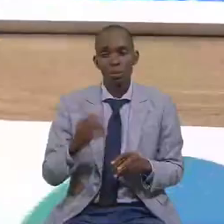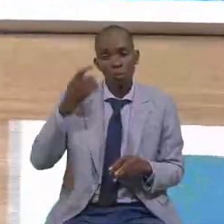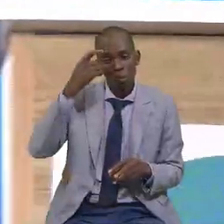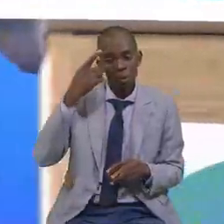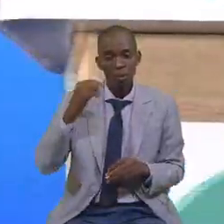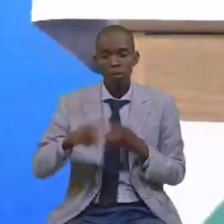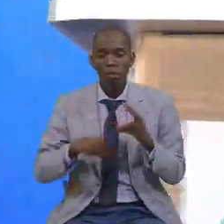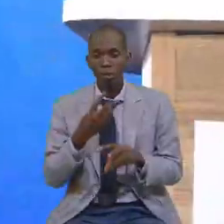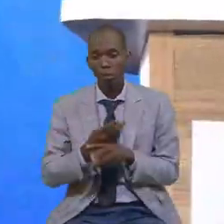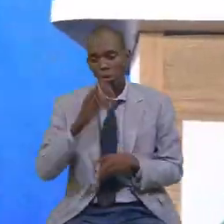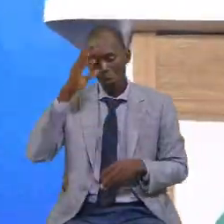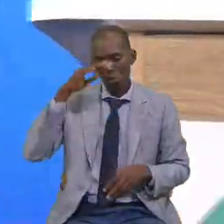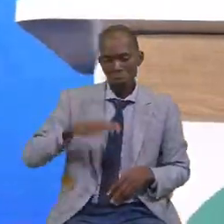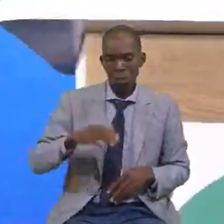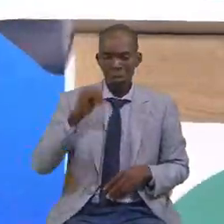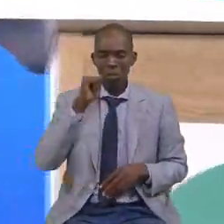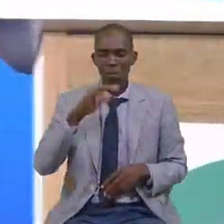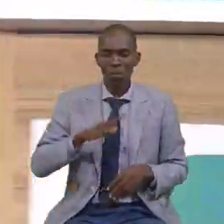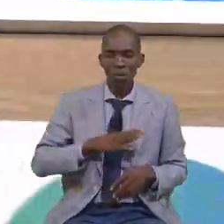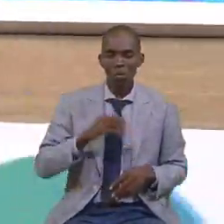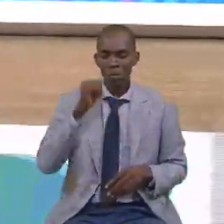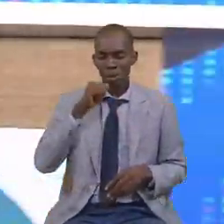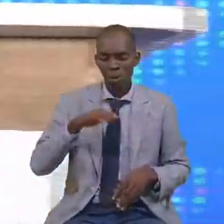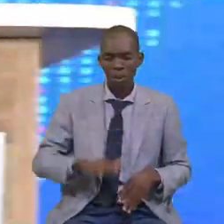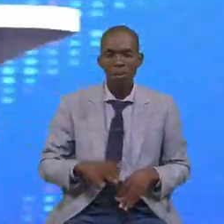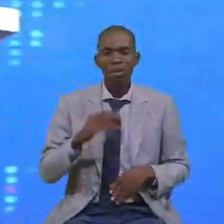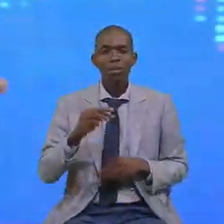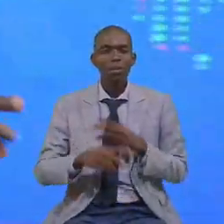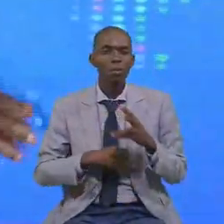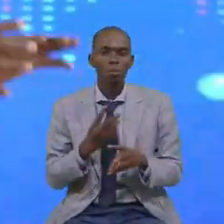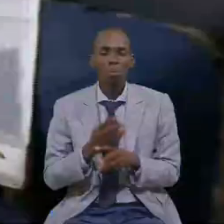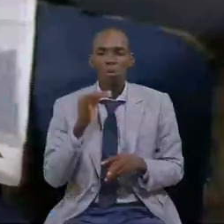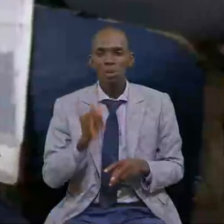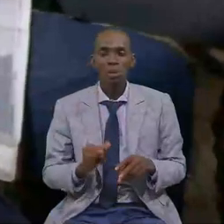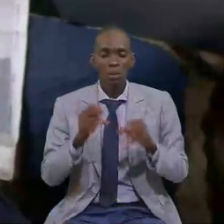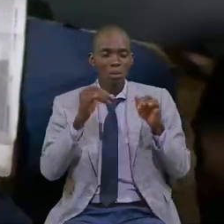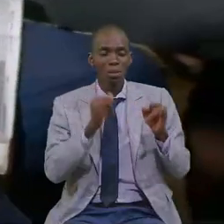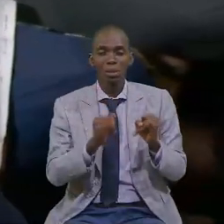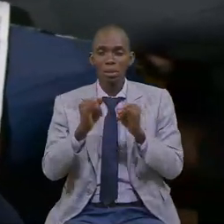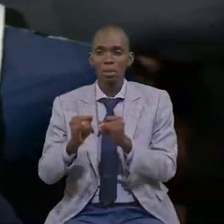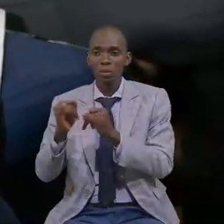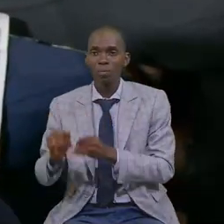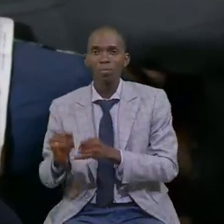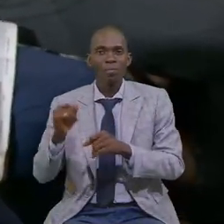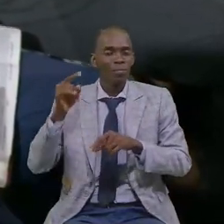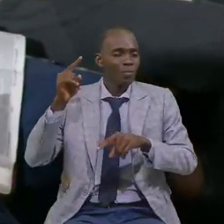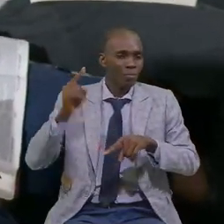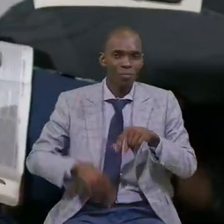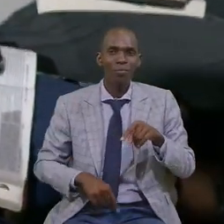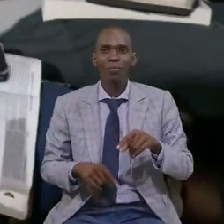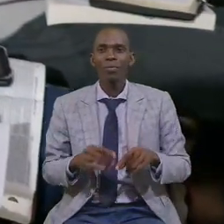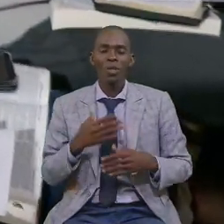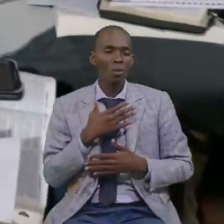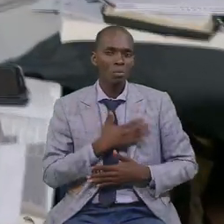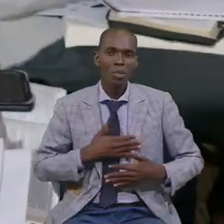the carnal lady, the carnal girl, the carnal individual cannot please